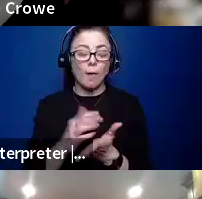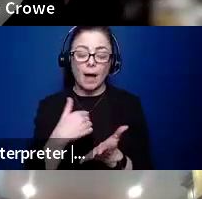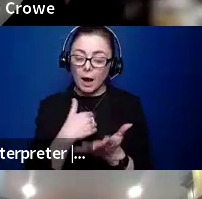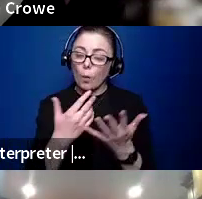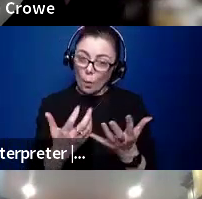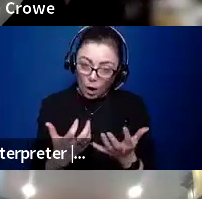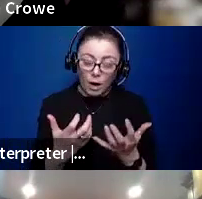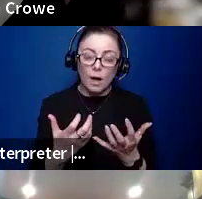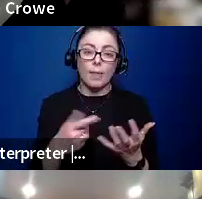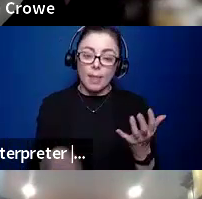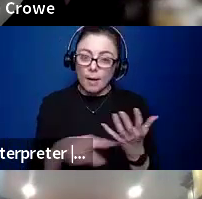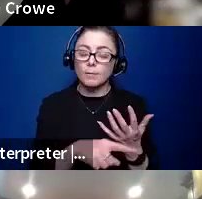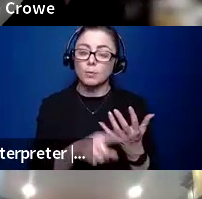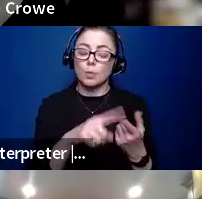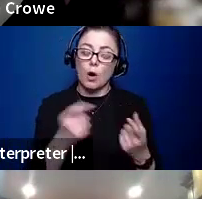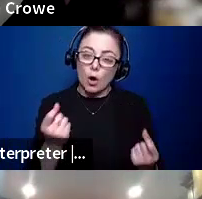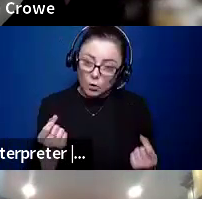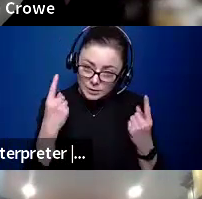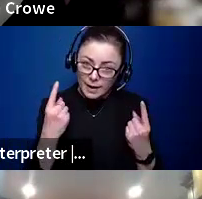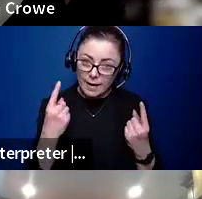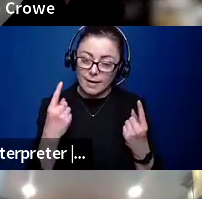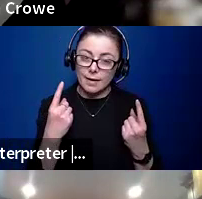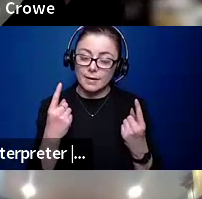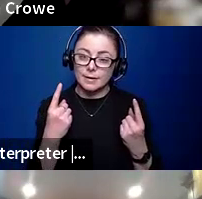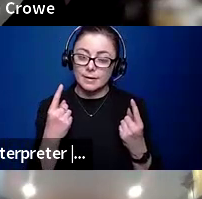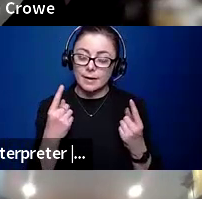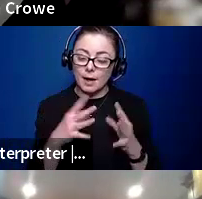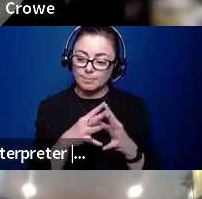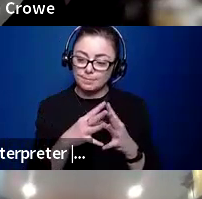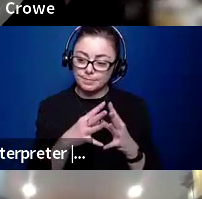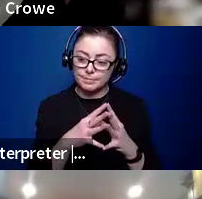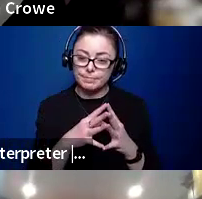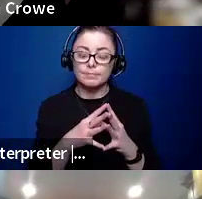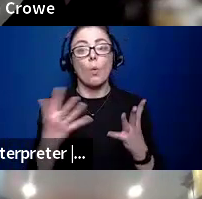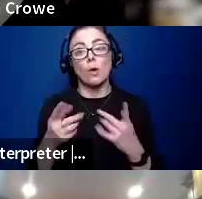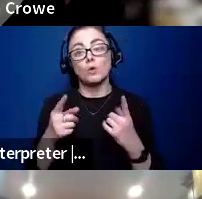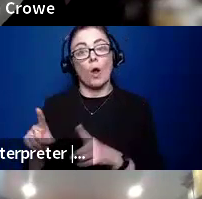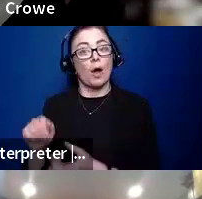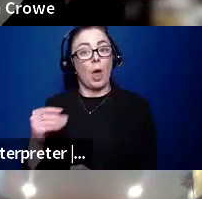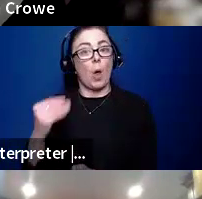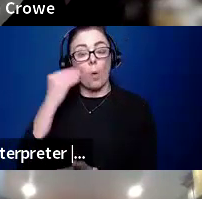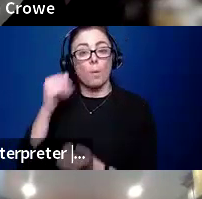them understand, you know, what's going on at home with my child.